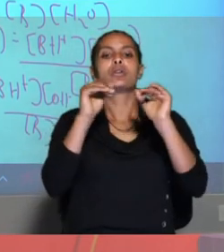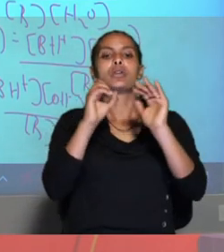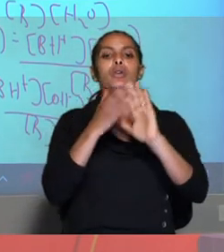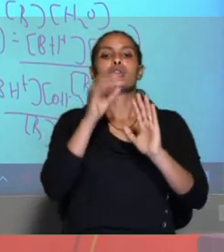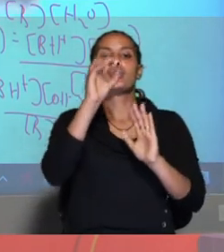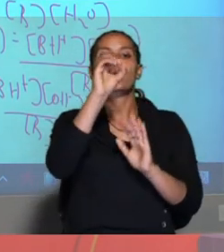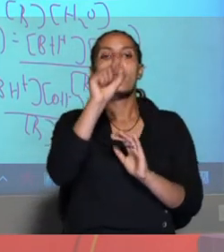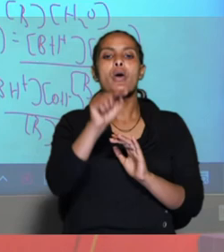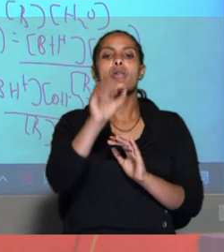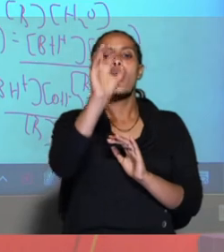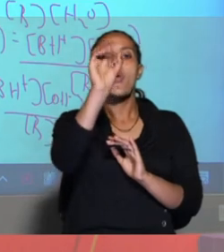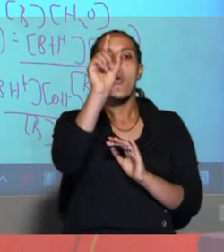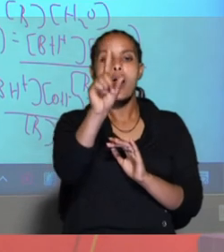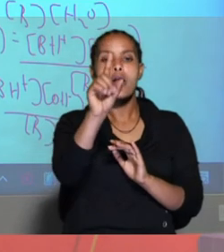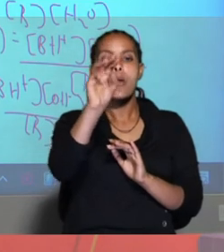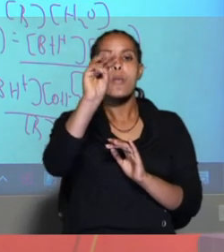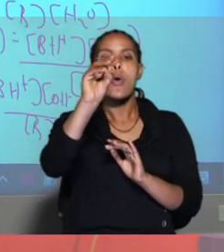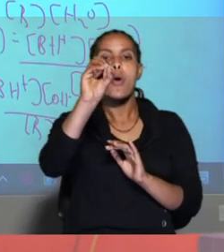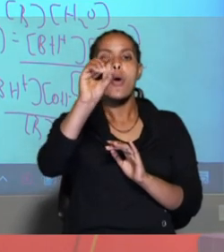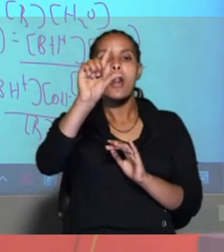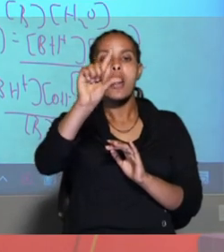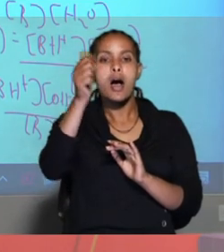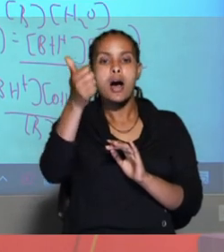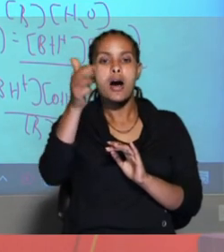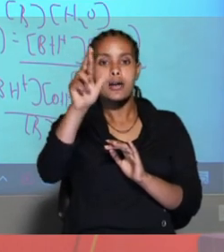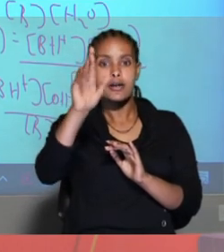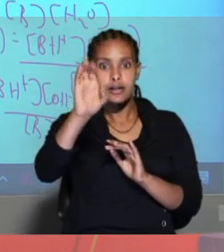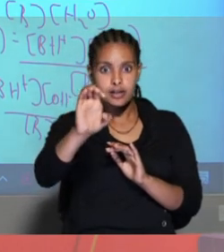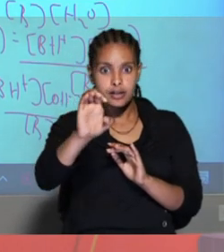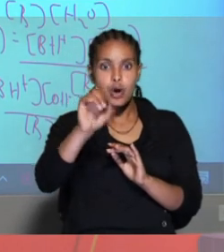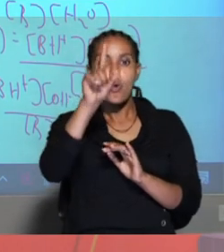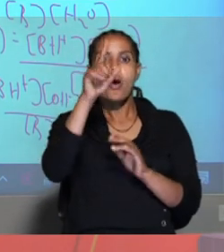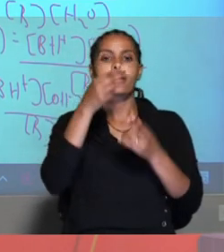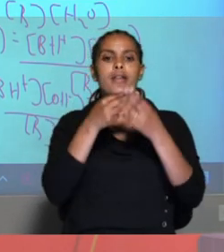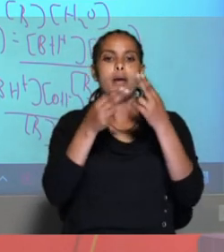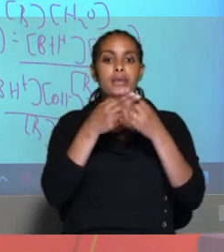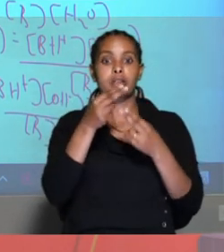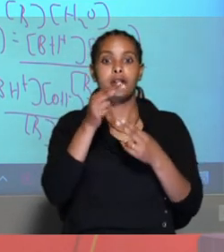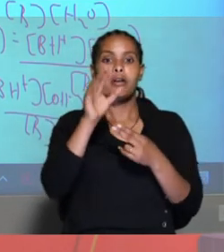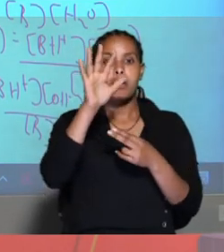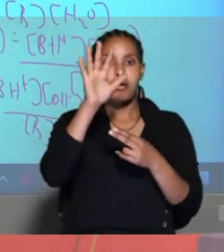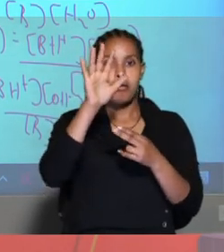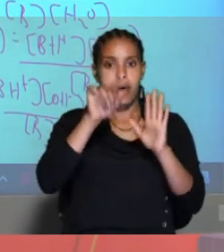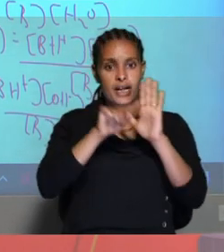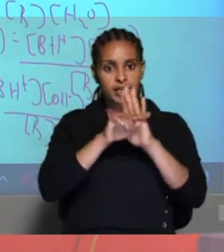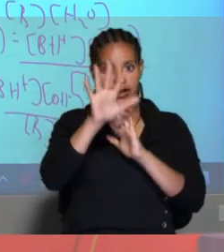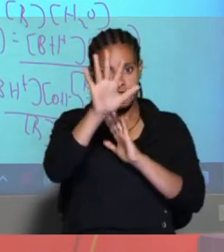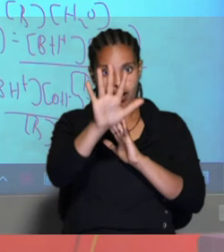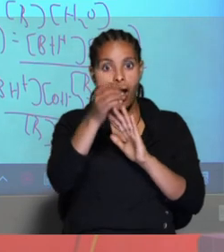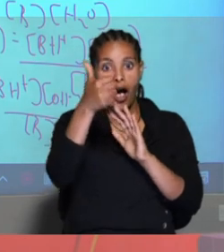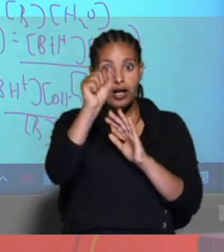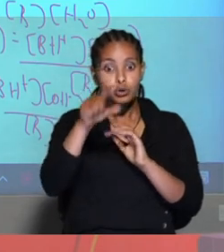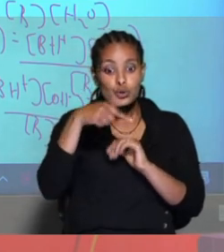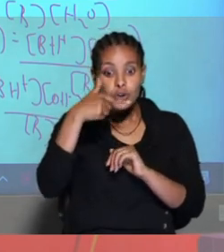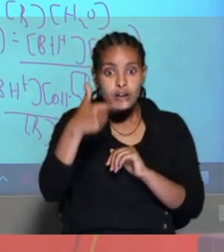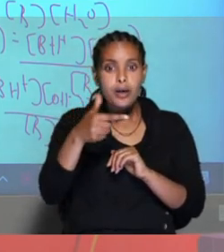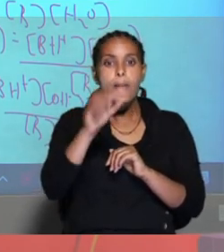of 0.1 molar and acid dissociation constant 1 times 10 raised to minus 5. As we said,